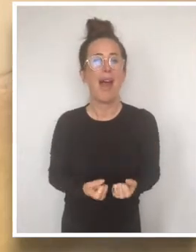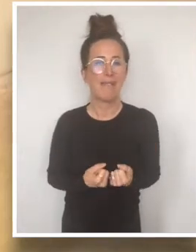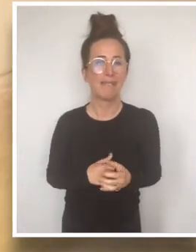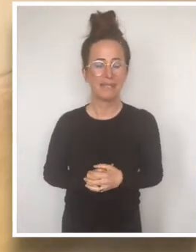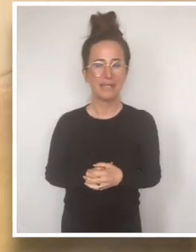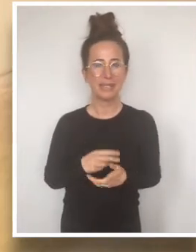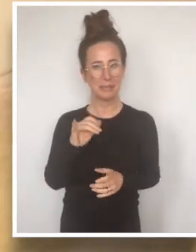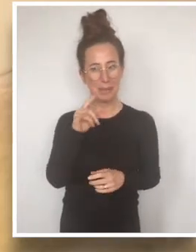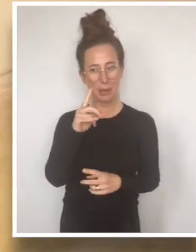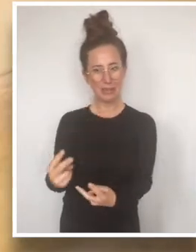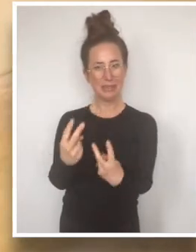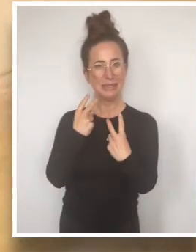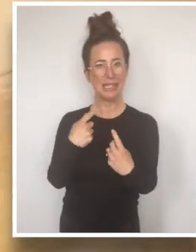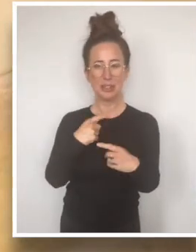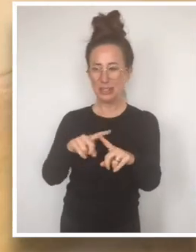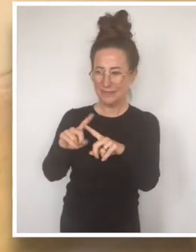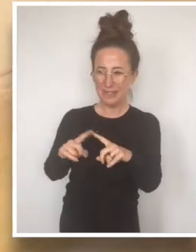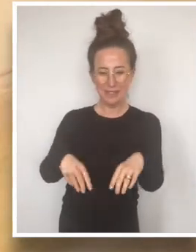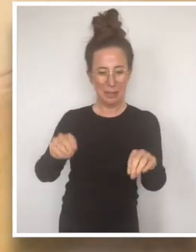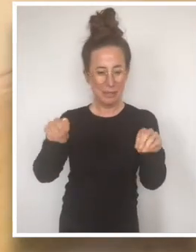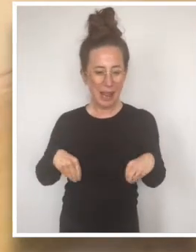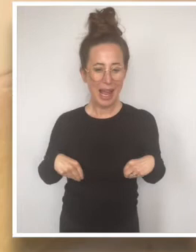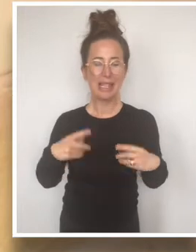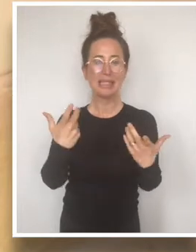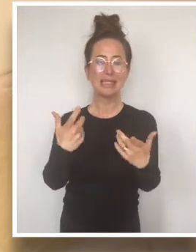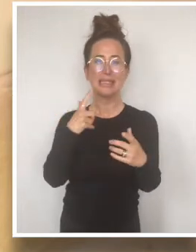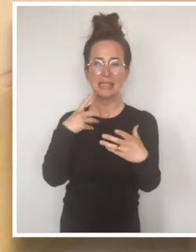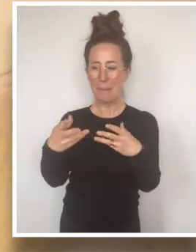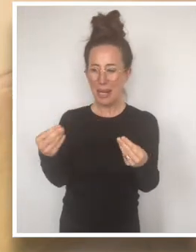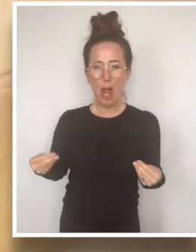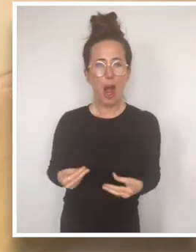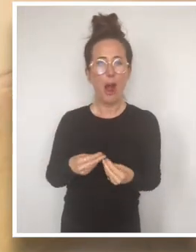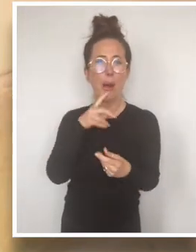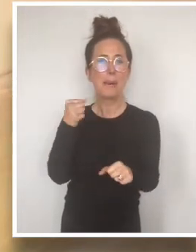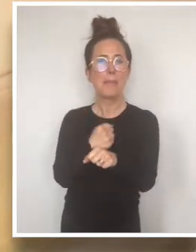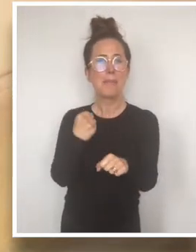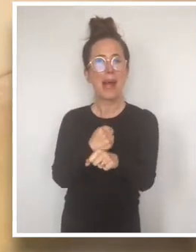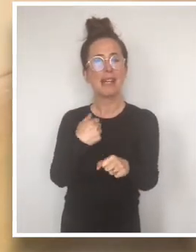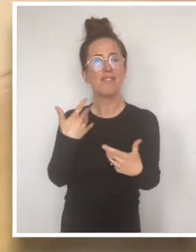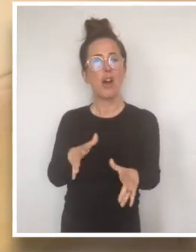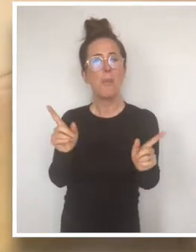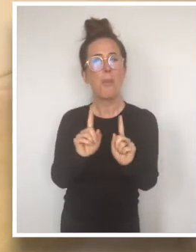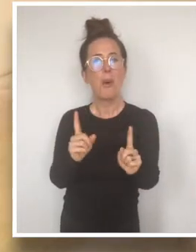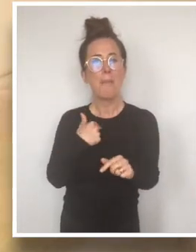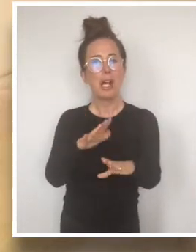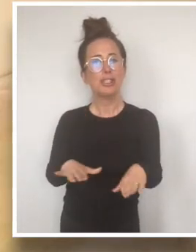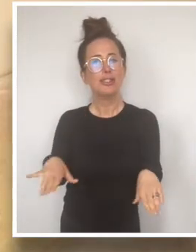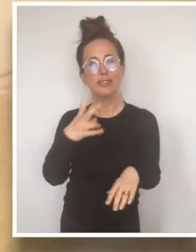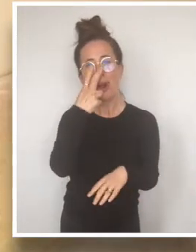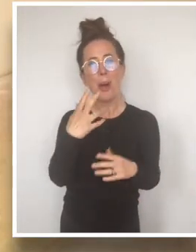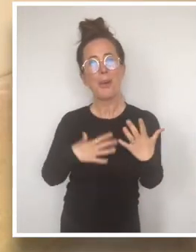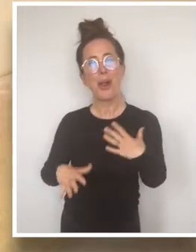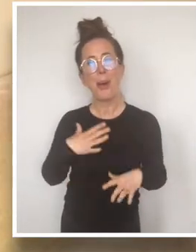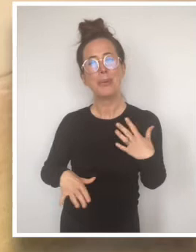can probably see I've got quite a few little blankets and pillows that have been made out of some of my kids' old clothes,